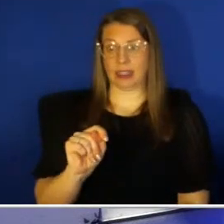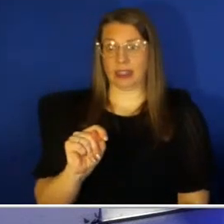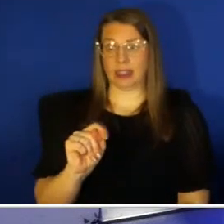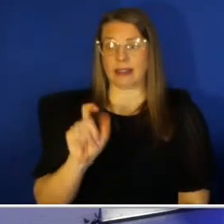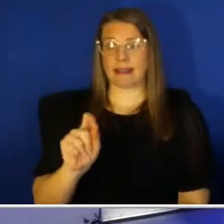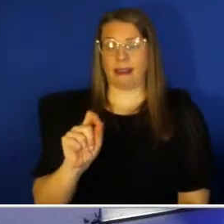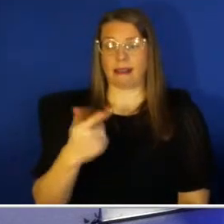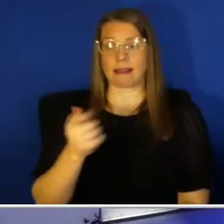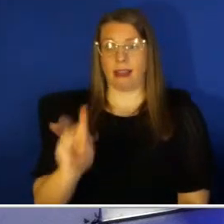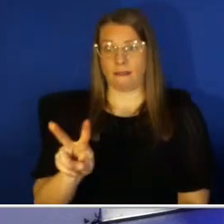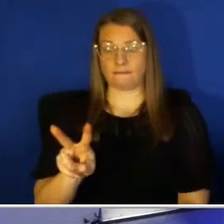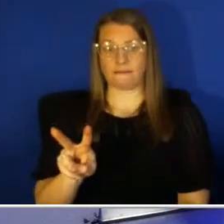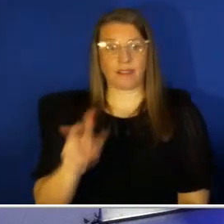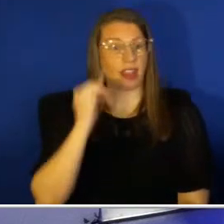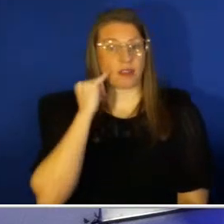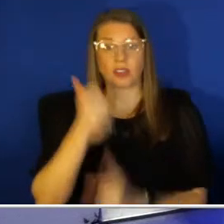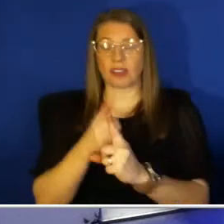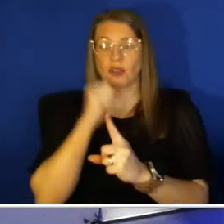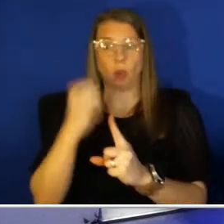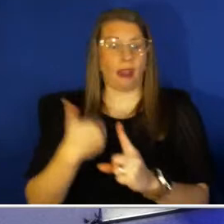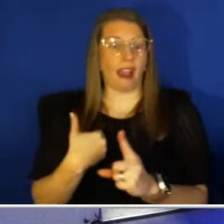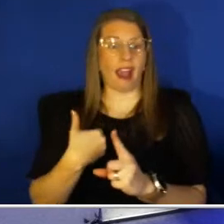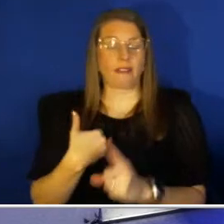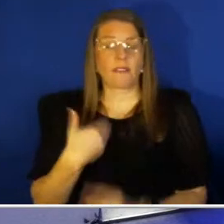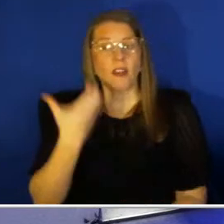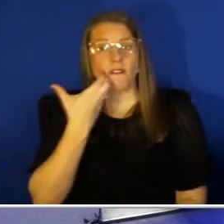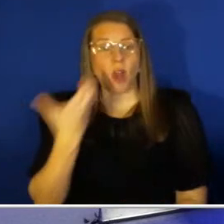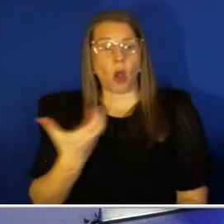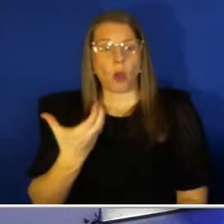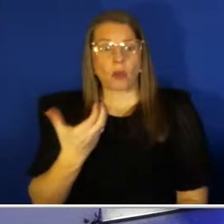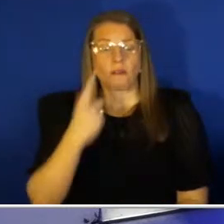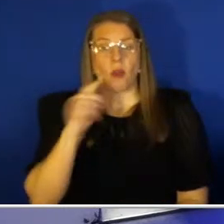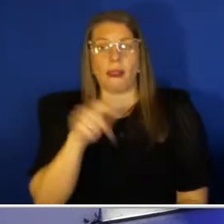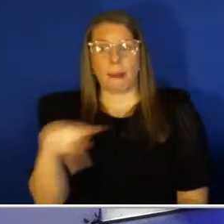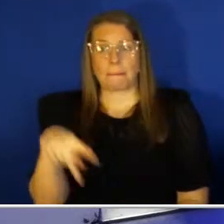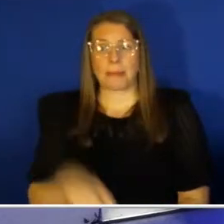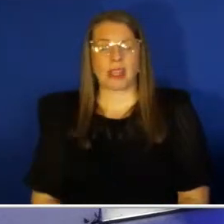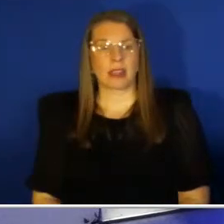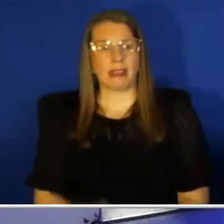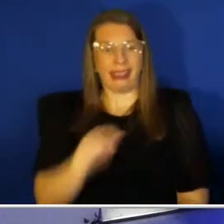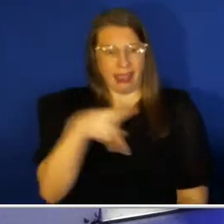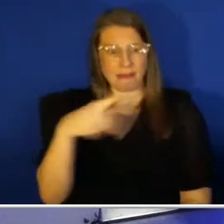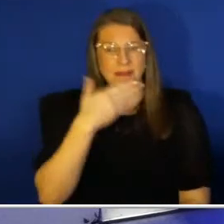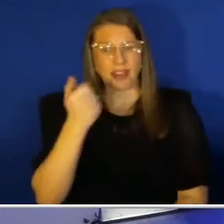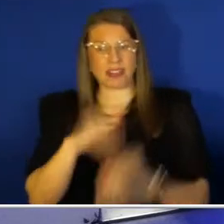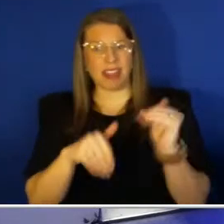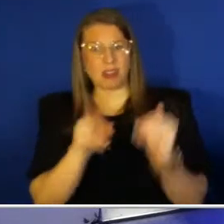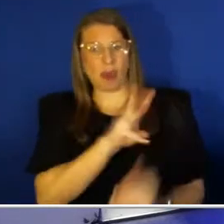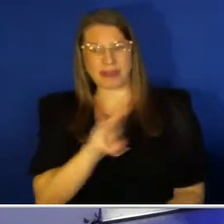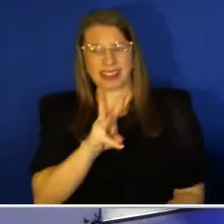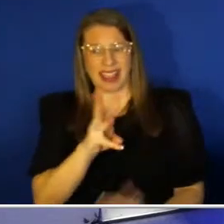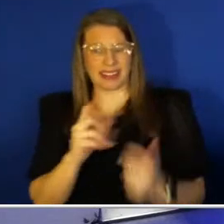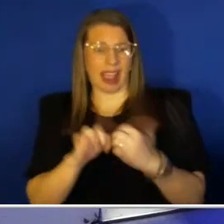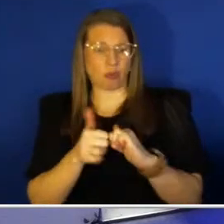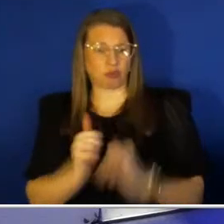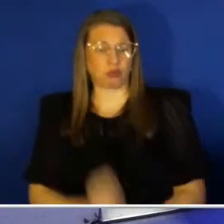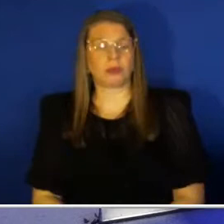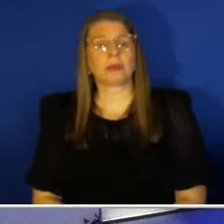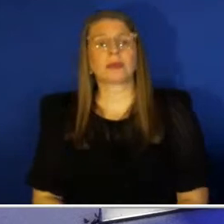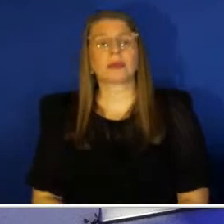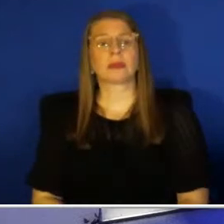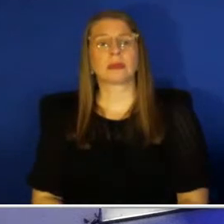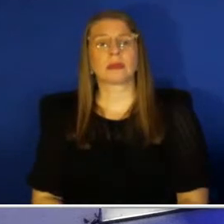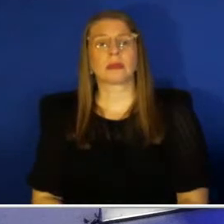ct.gov if you don't have a phone to get those apps. But why might this app be better than the website? Well, the ct.gov